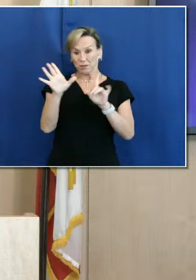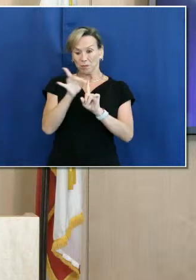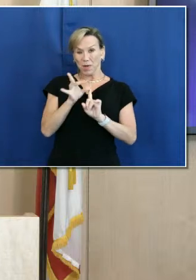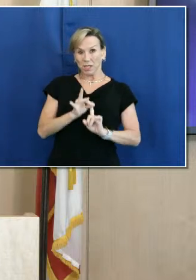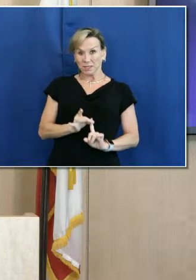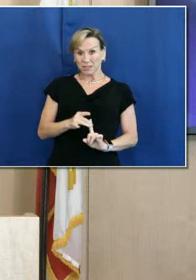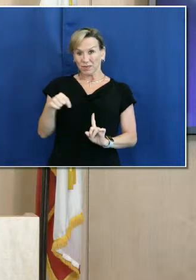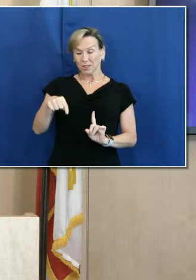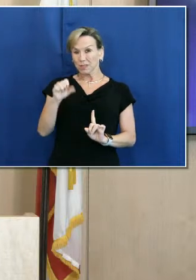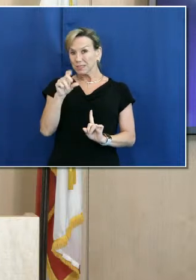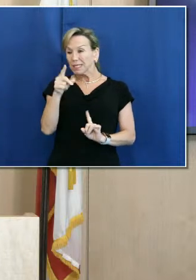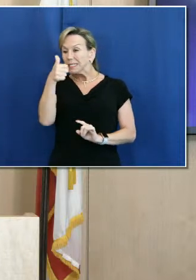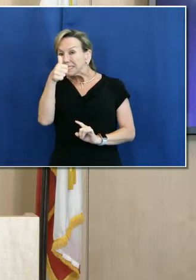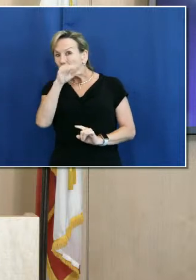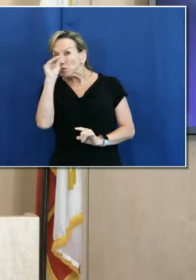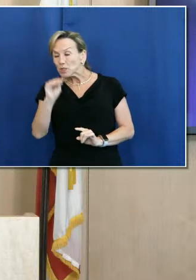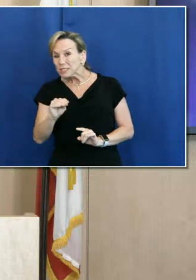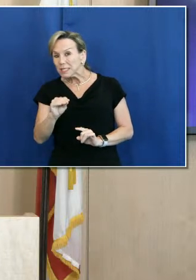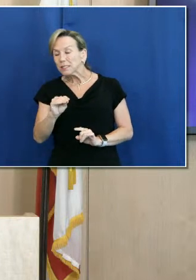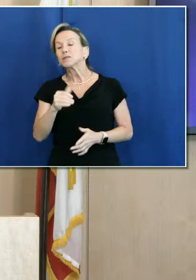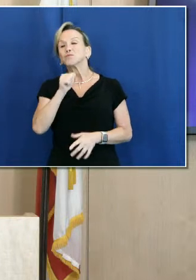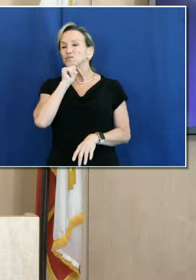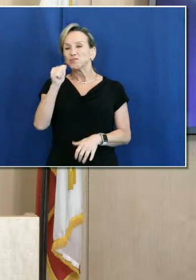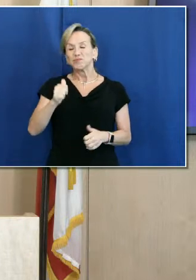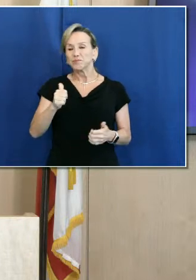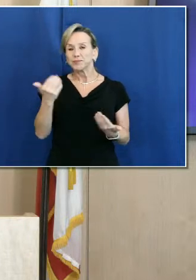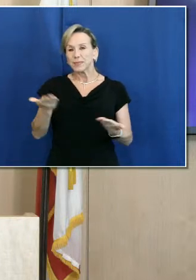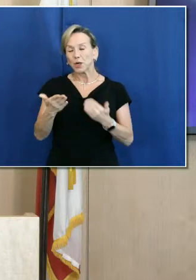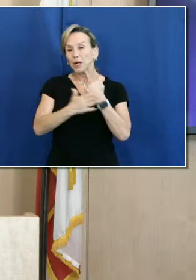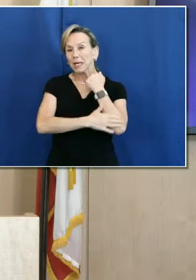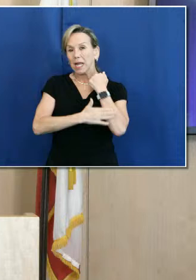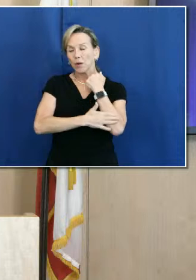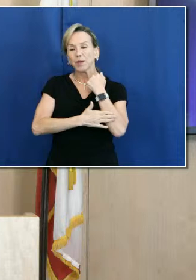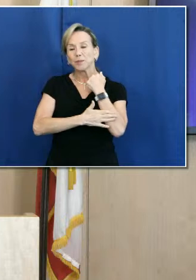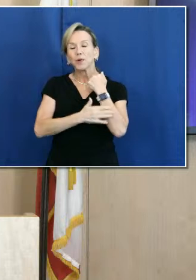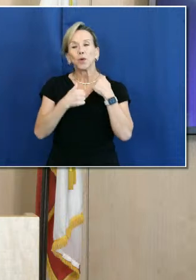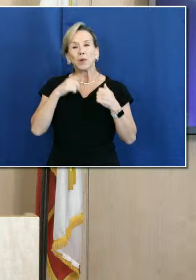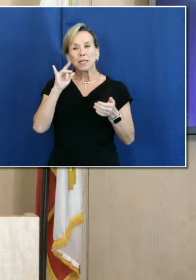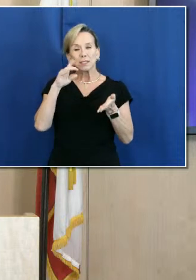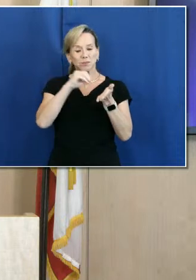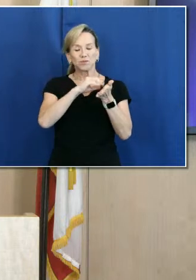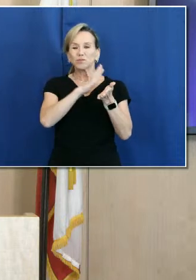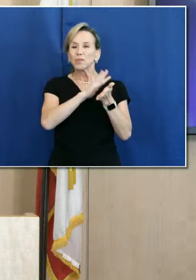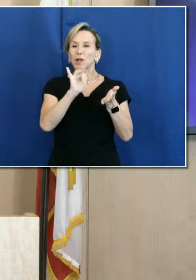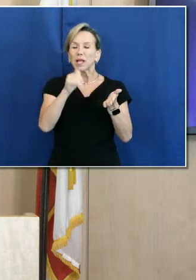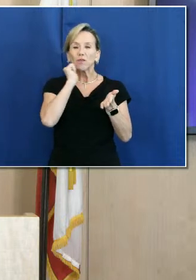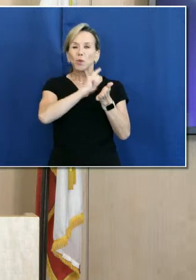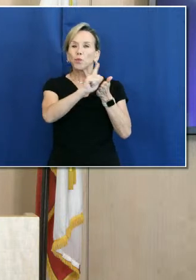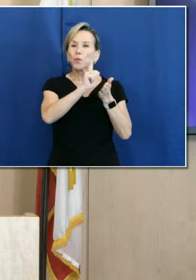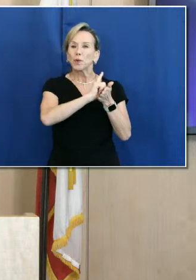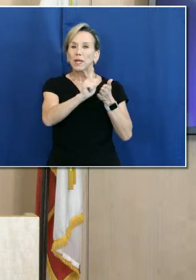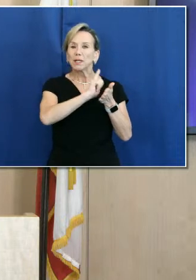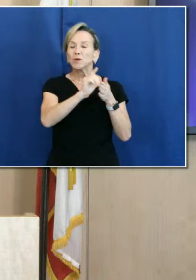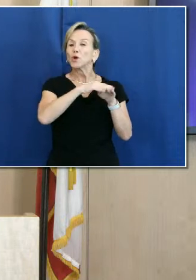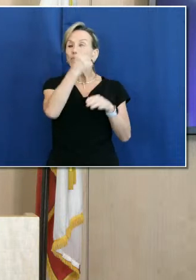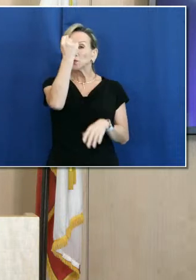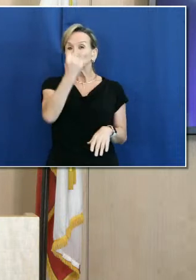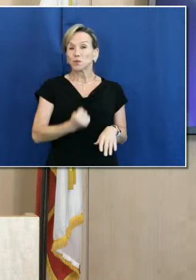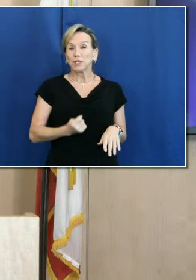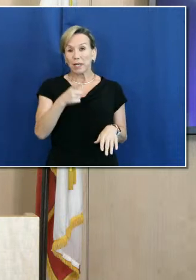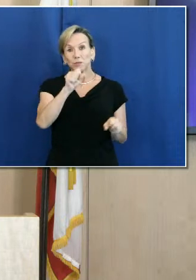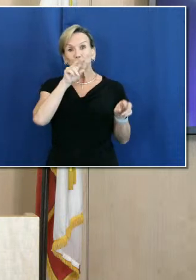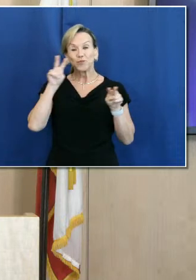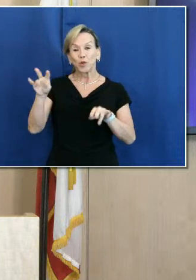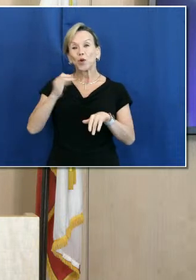have here in San Diego are non-county residents, and we publish that number in our weekly report every Tuesday.